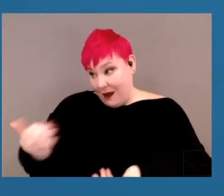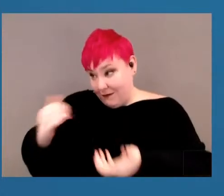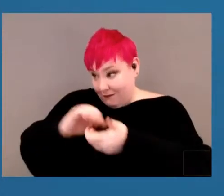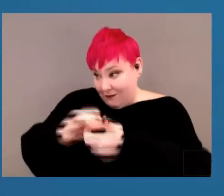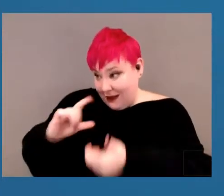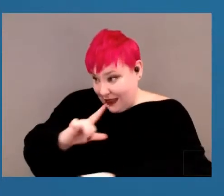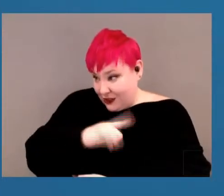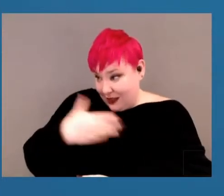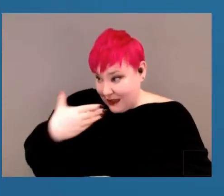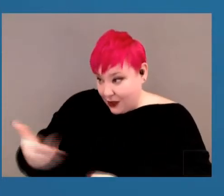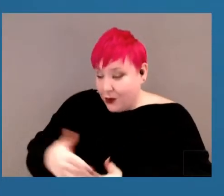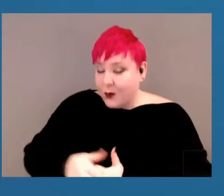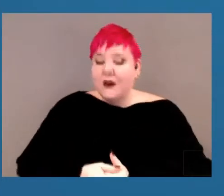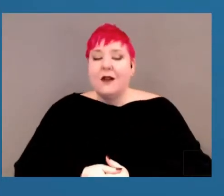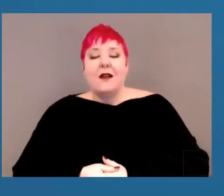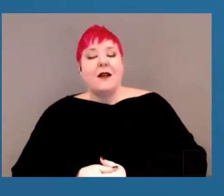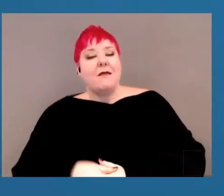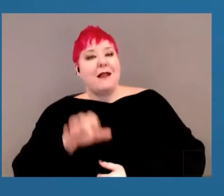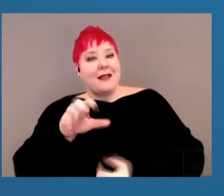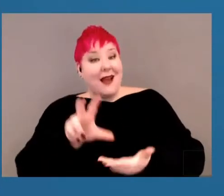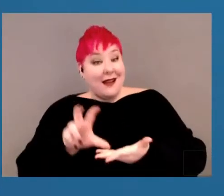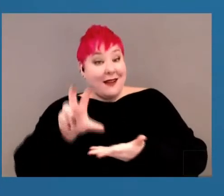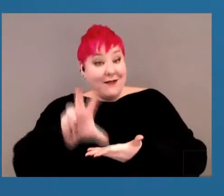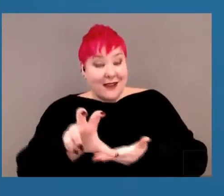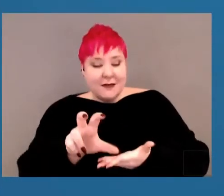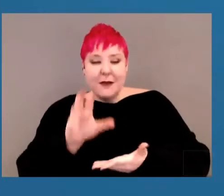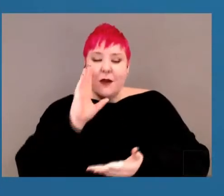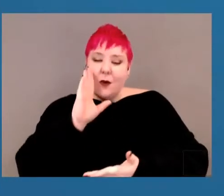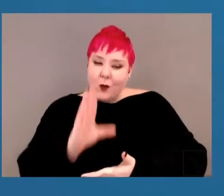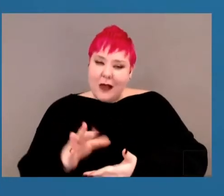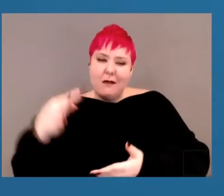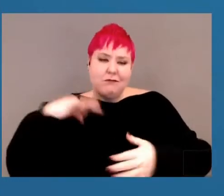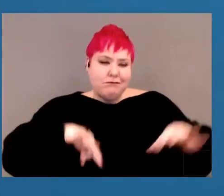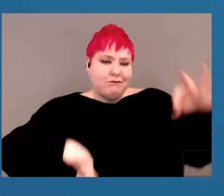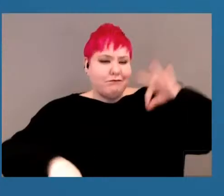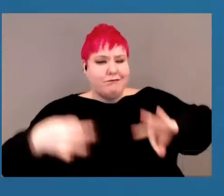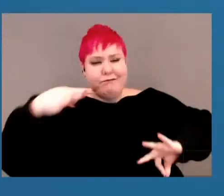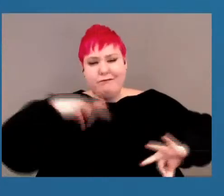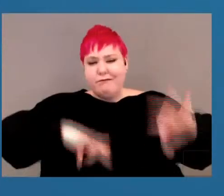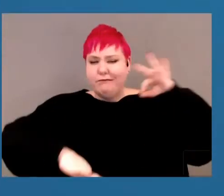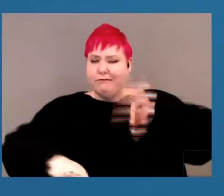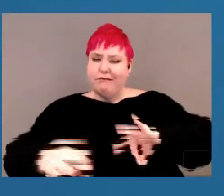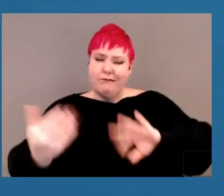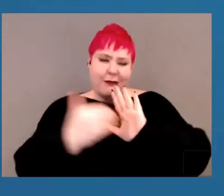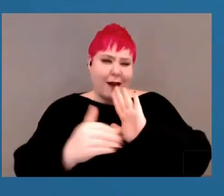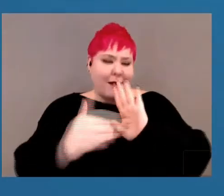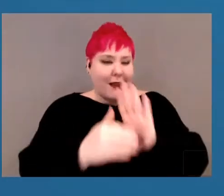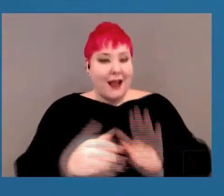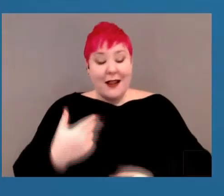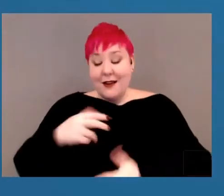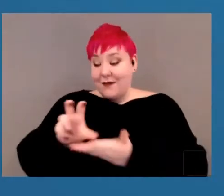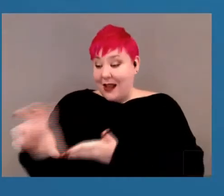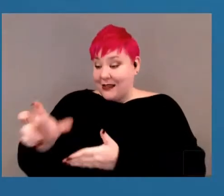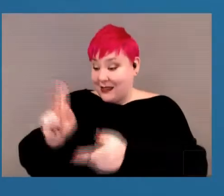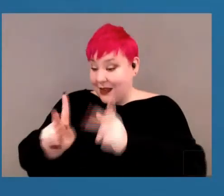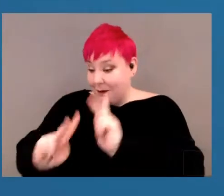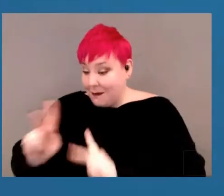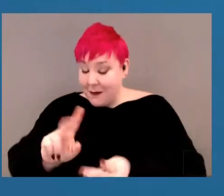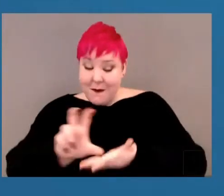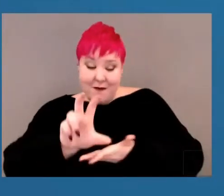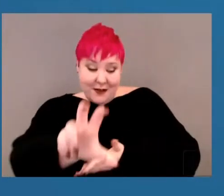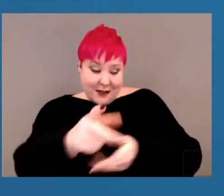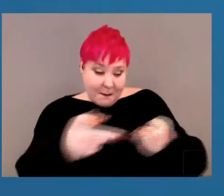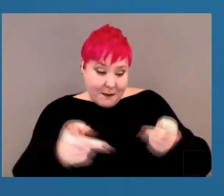But those investments pay off time and time again. Investing in our people, our places, our institutions, but also